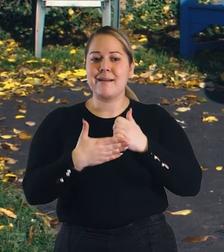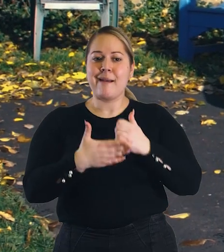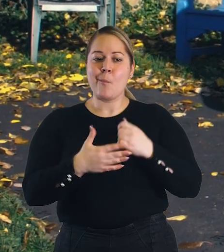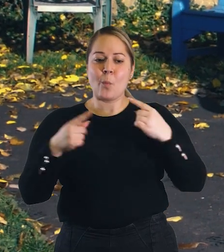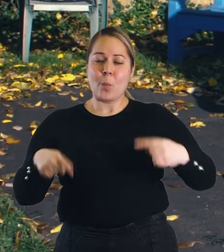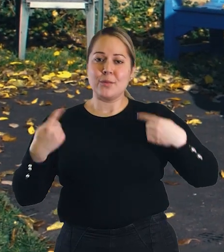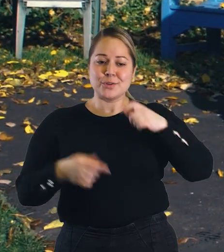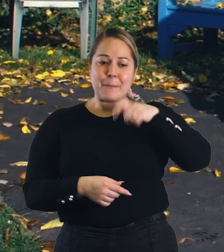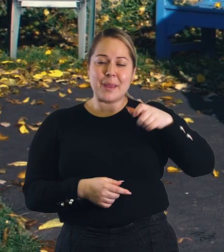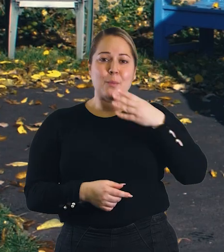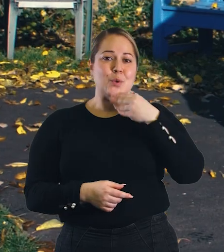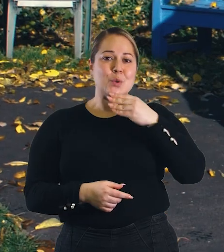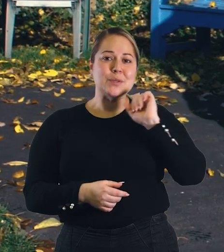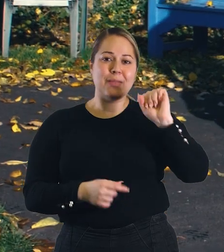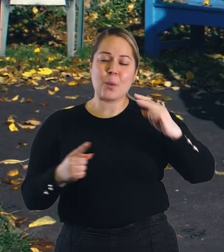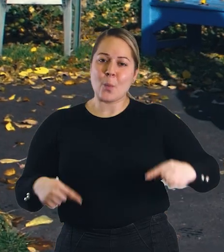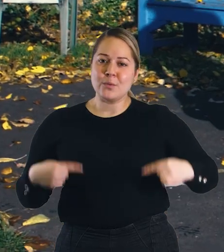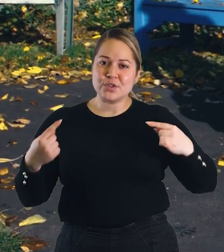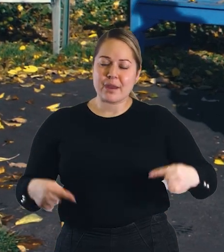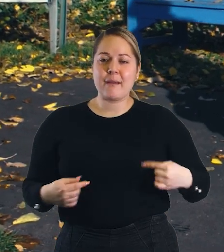wheelchair users with their wheelchairs.